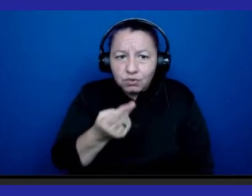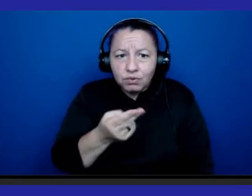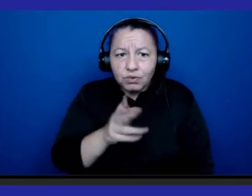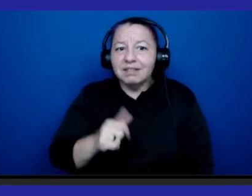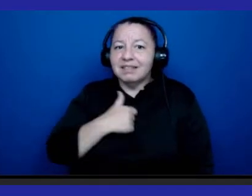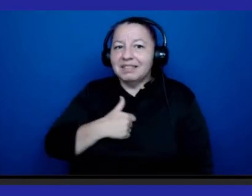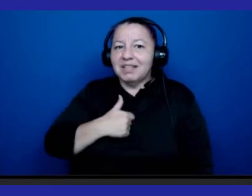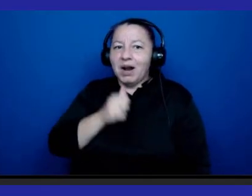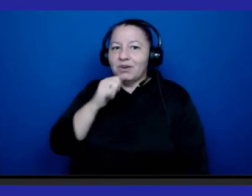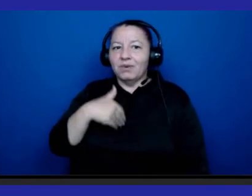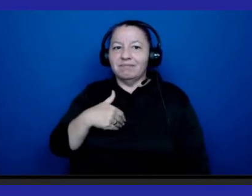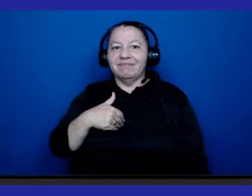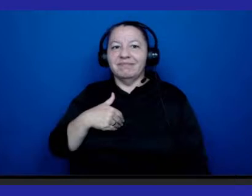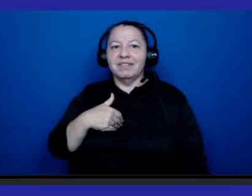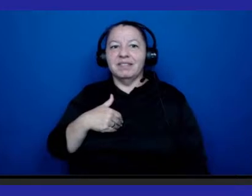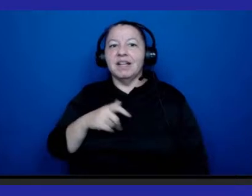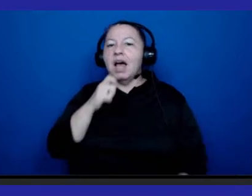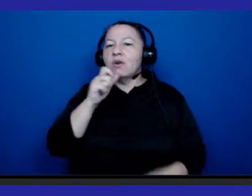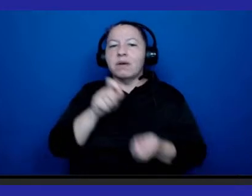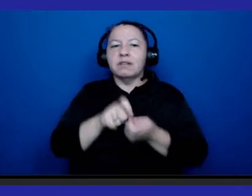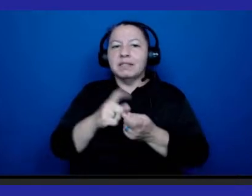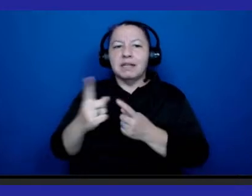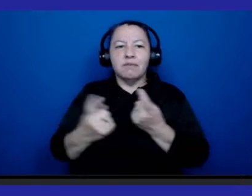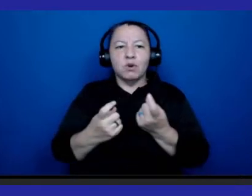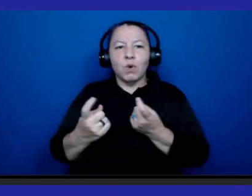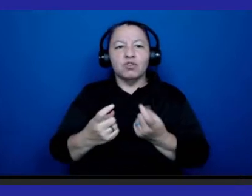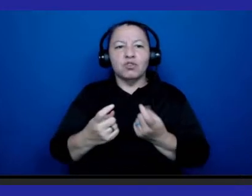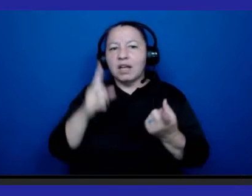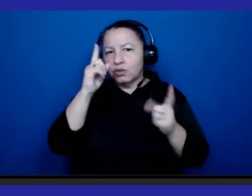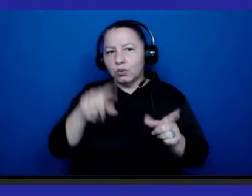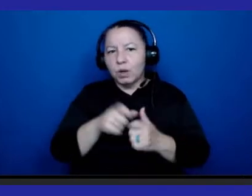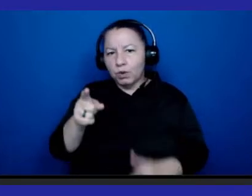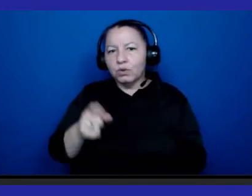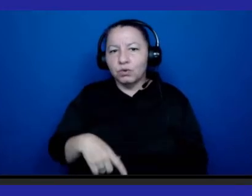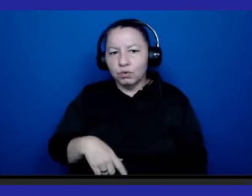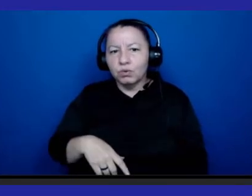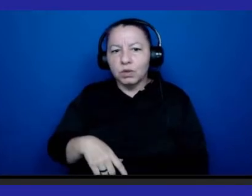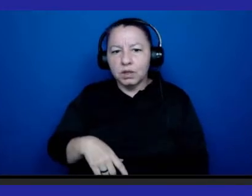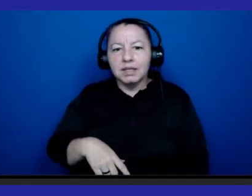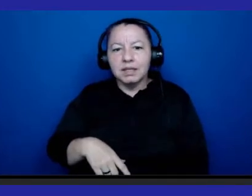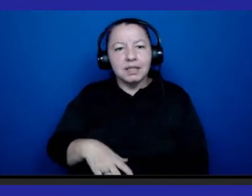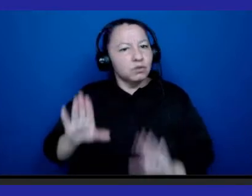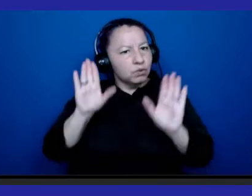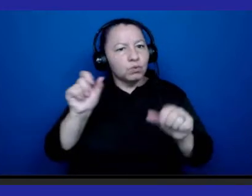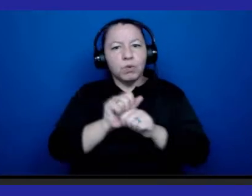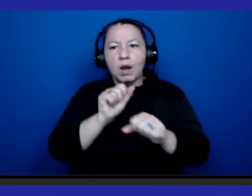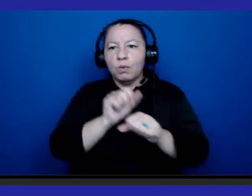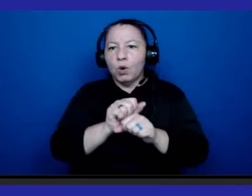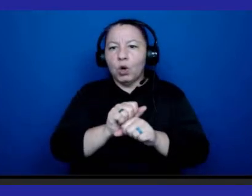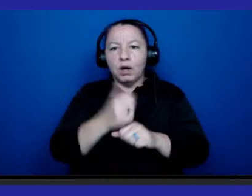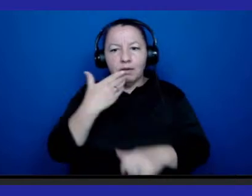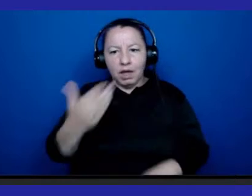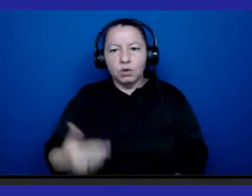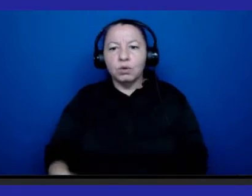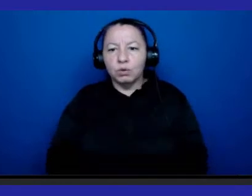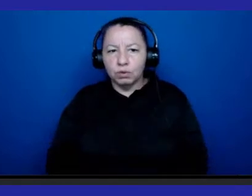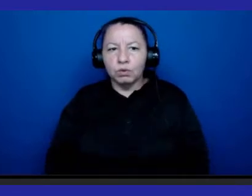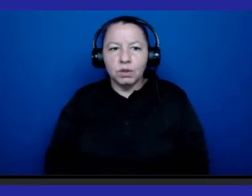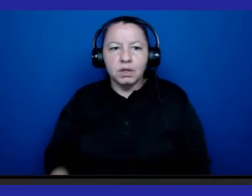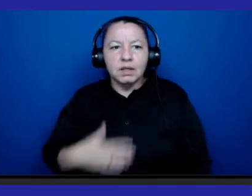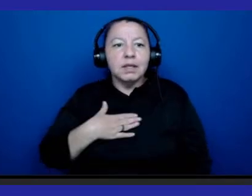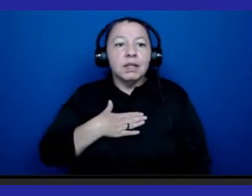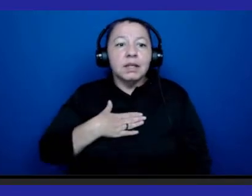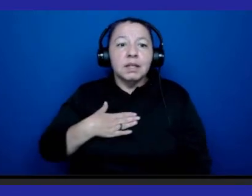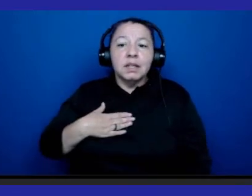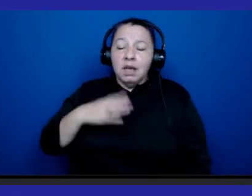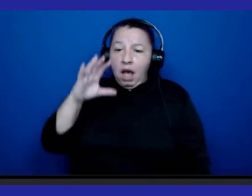a specific question, just agree with you, Deb, on this is where we live, and it's great work, thank you. I assume we'll get a copy of it when